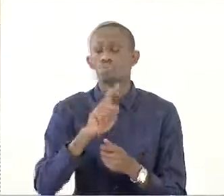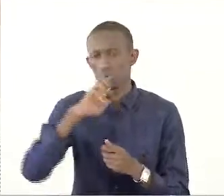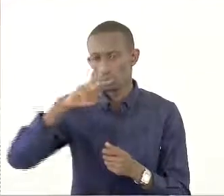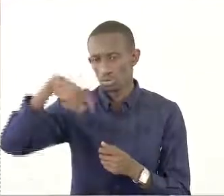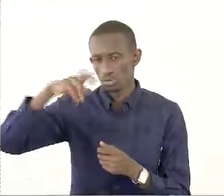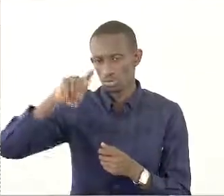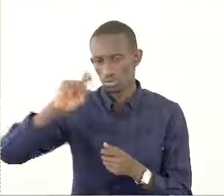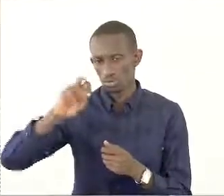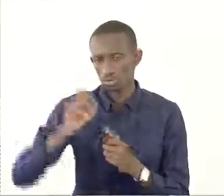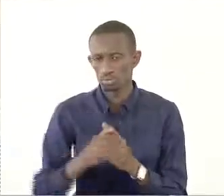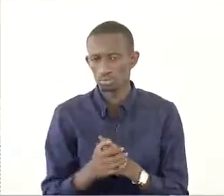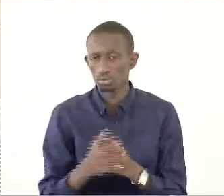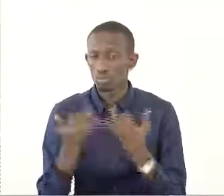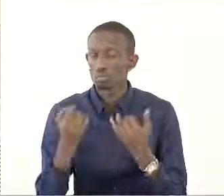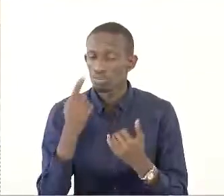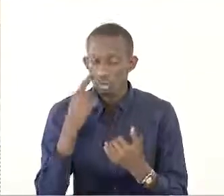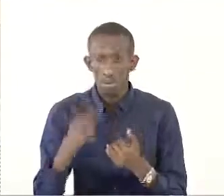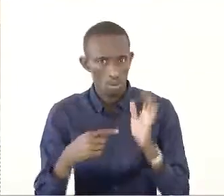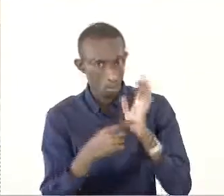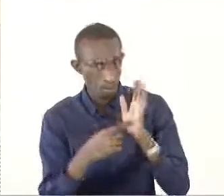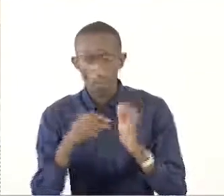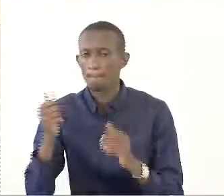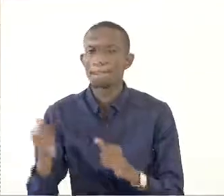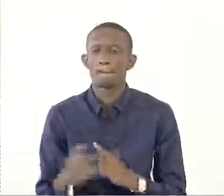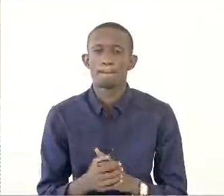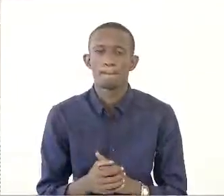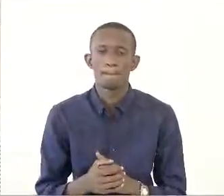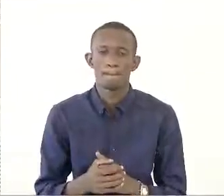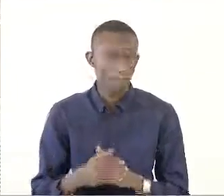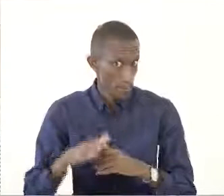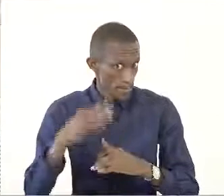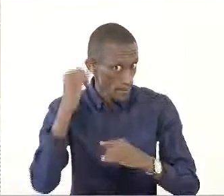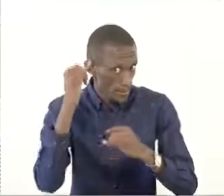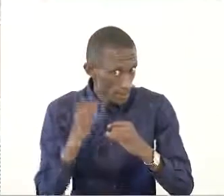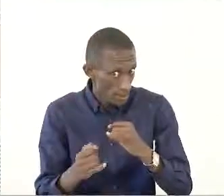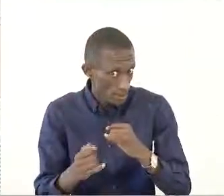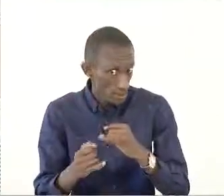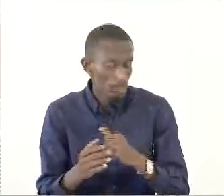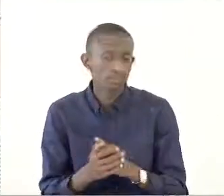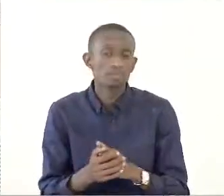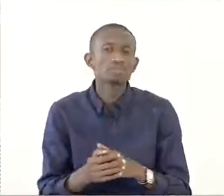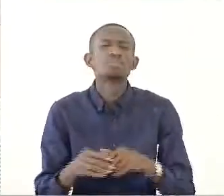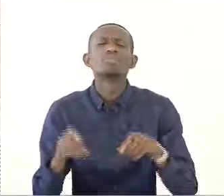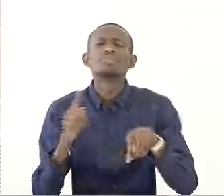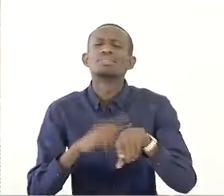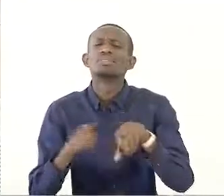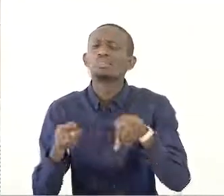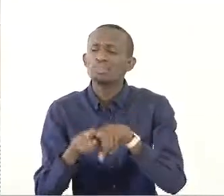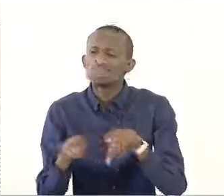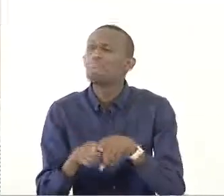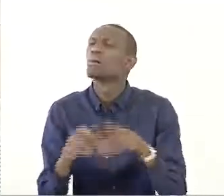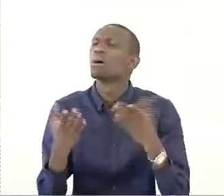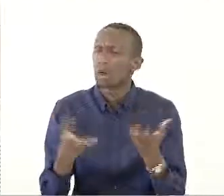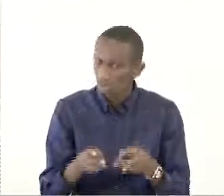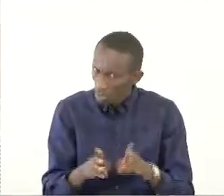we are going also to do the other example, and we finish it and see how for sure you solve it.